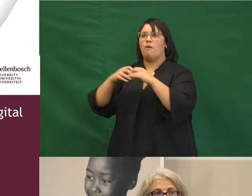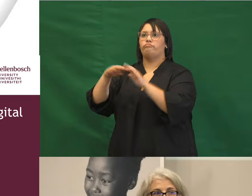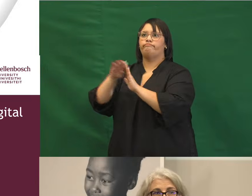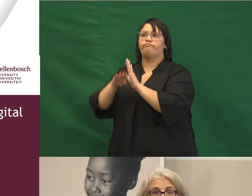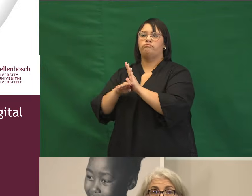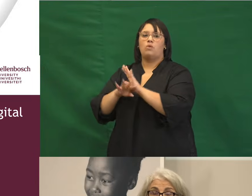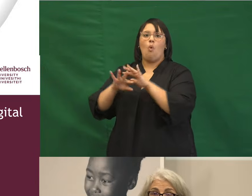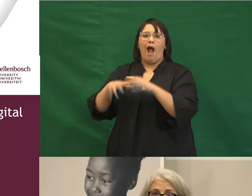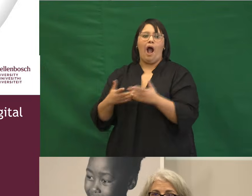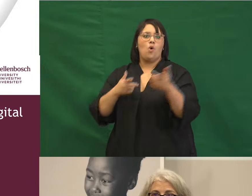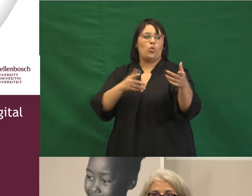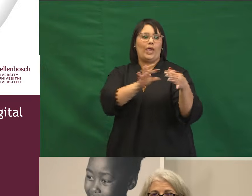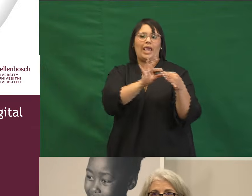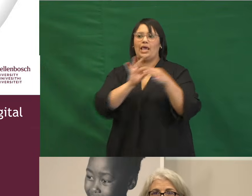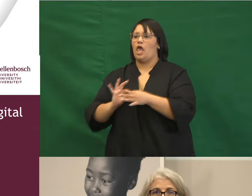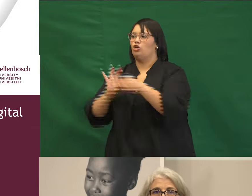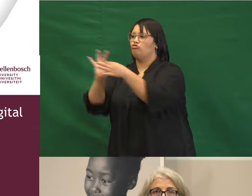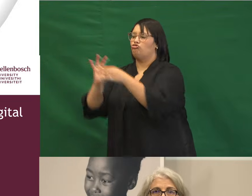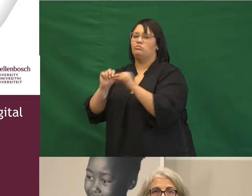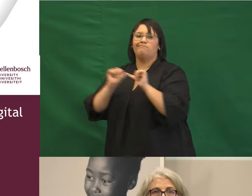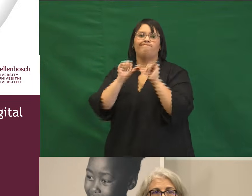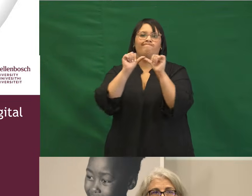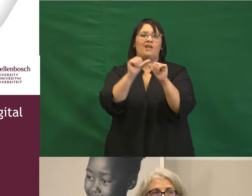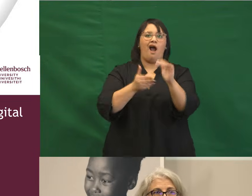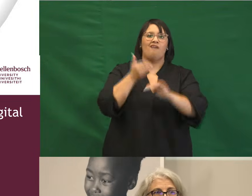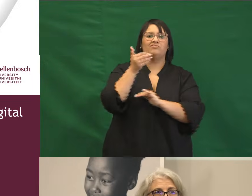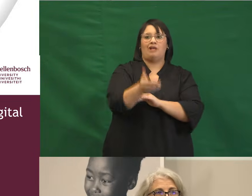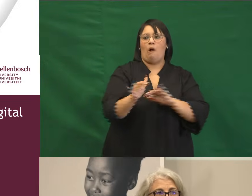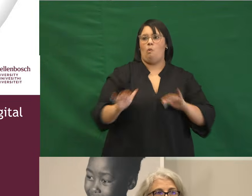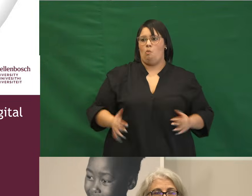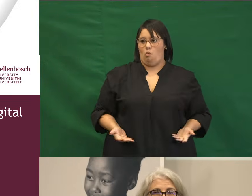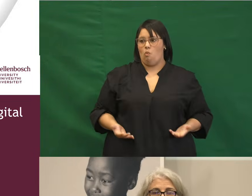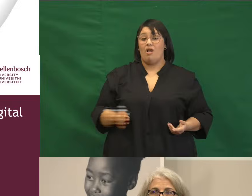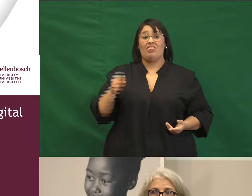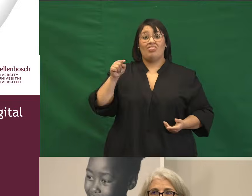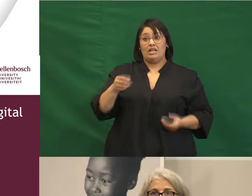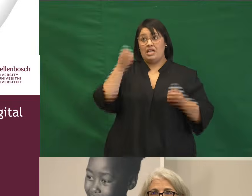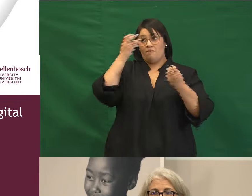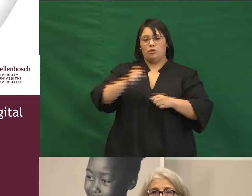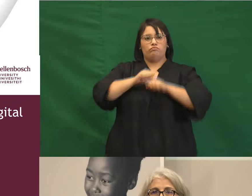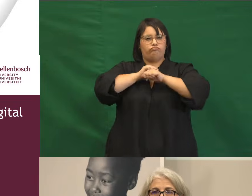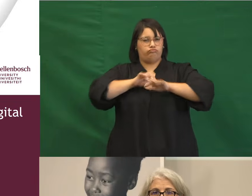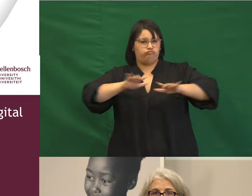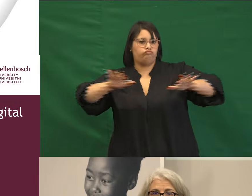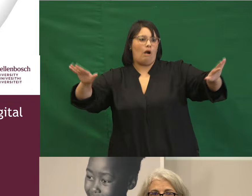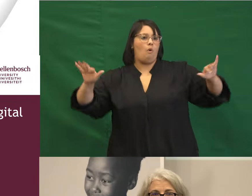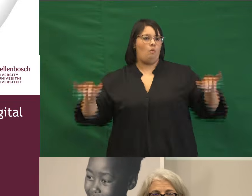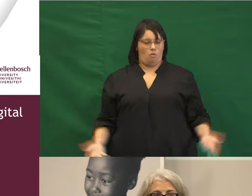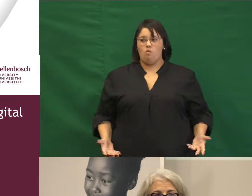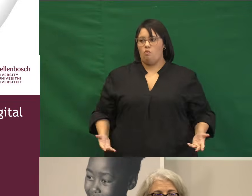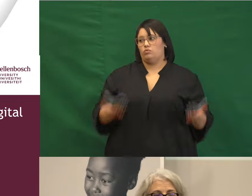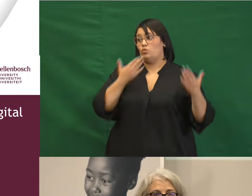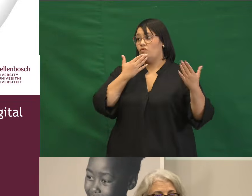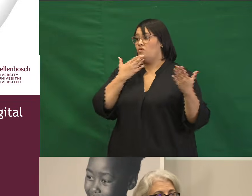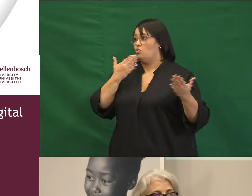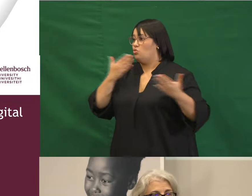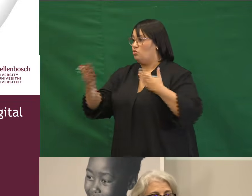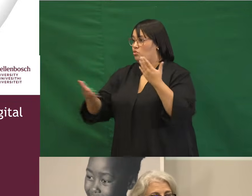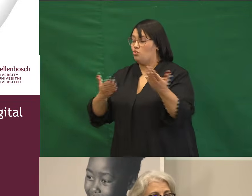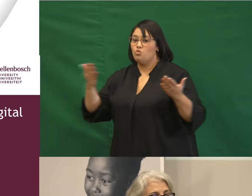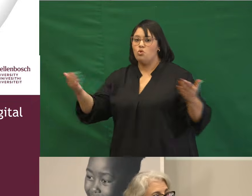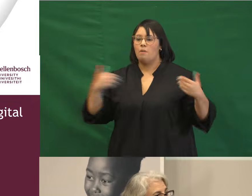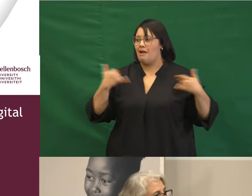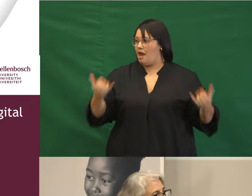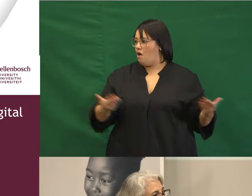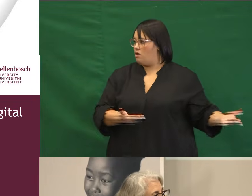with what happened here today, and that this can be disseminated much wider. So thank you very much, and I